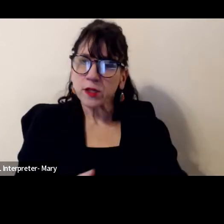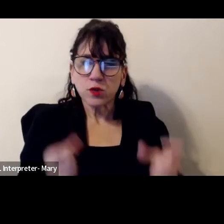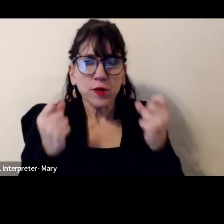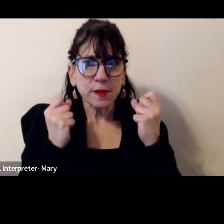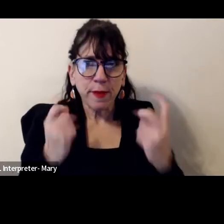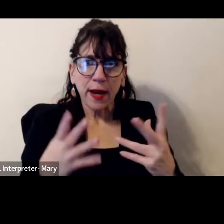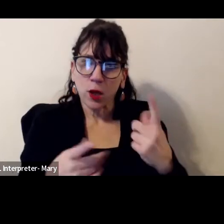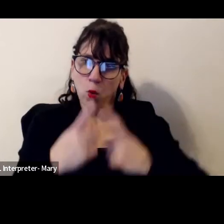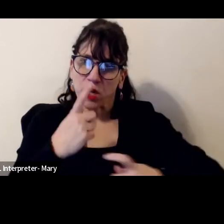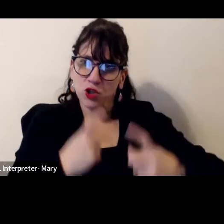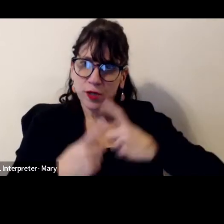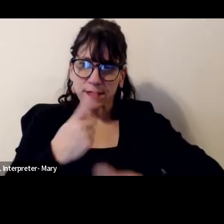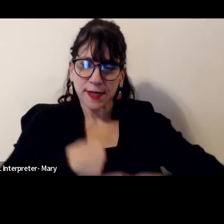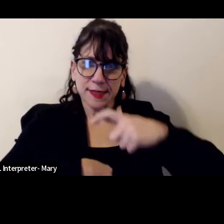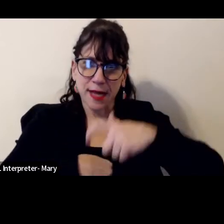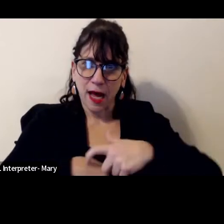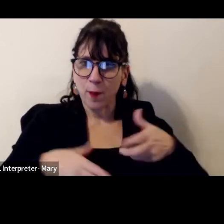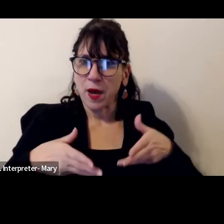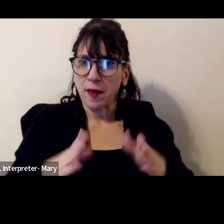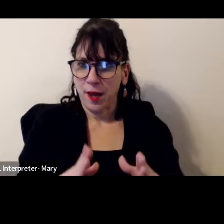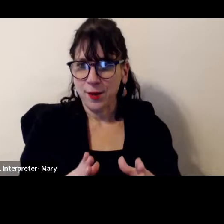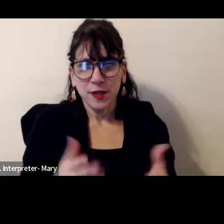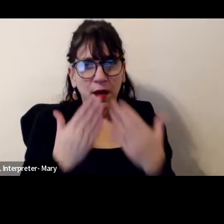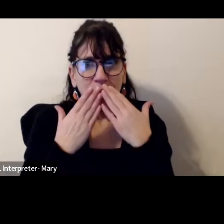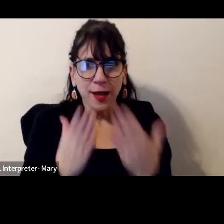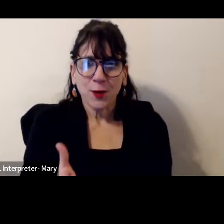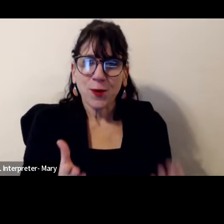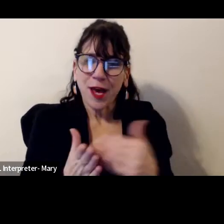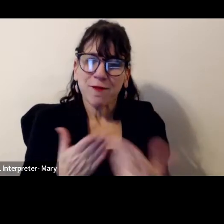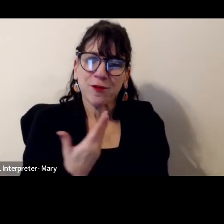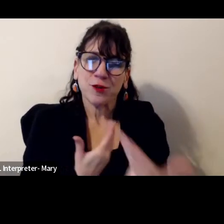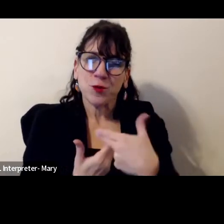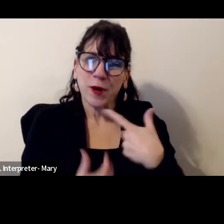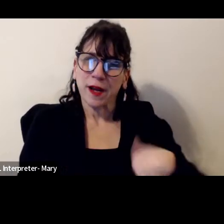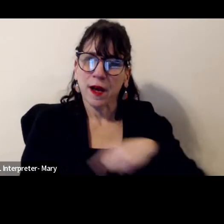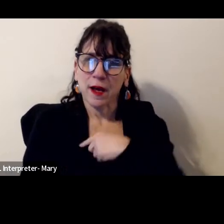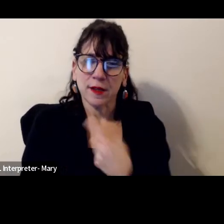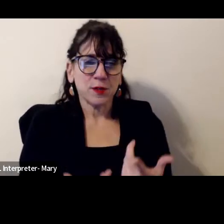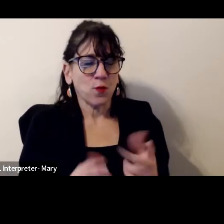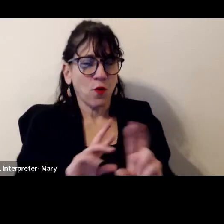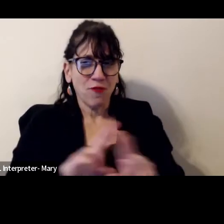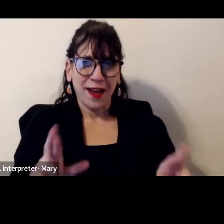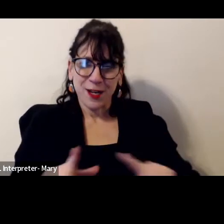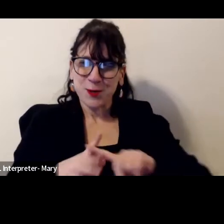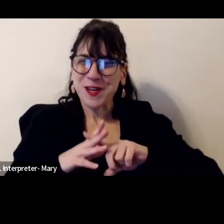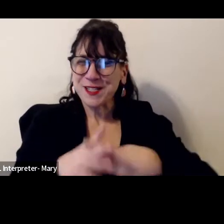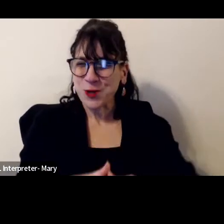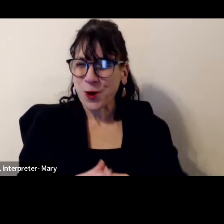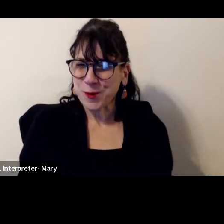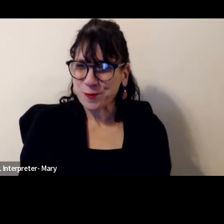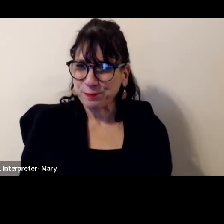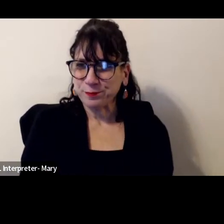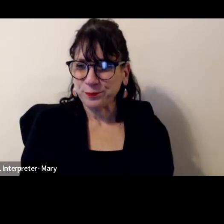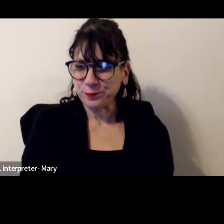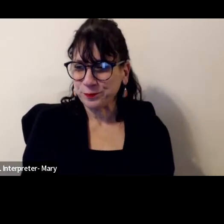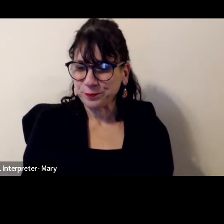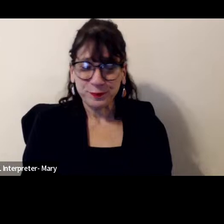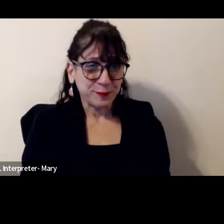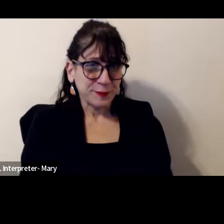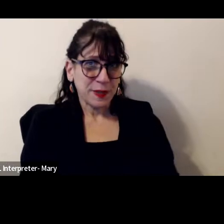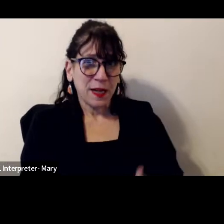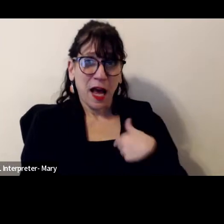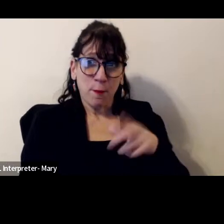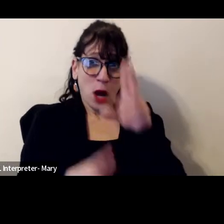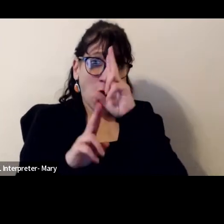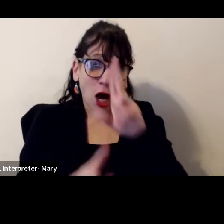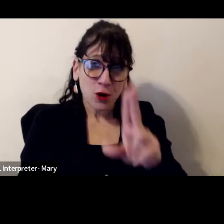time allows us to do so. So thank you once again for joining us, and I'm ready to get started. So I am